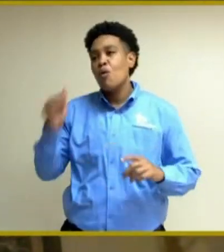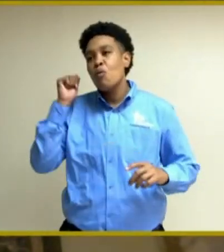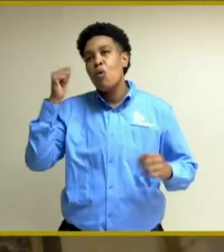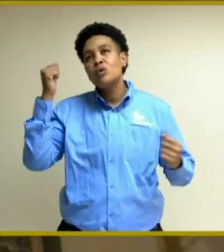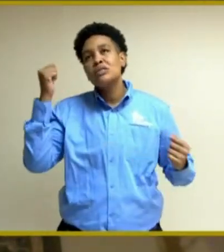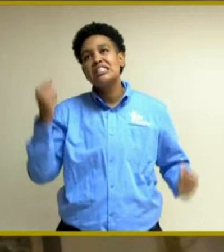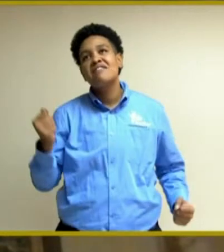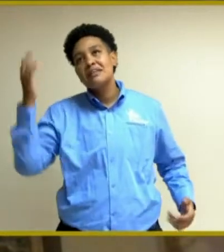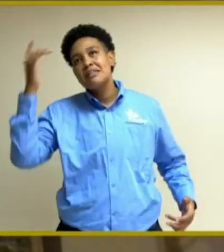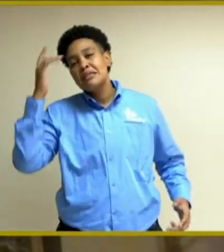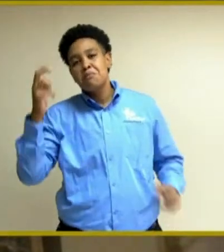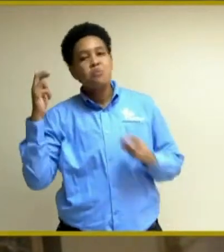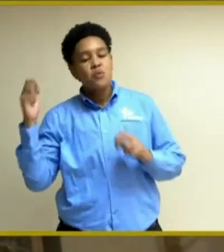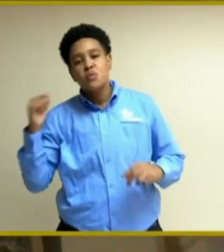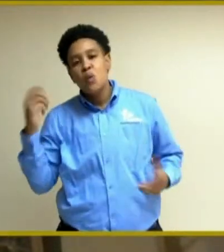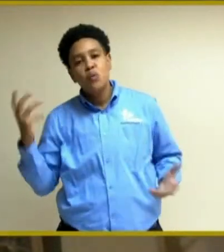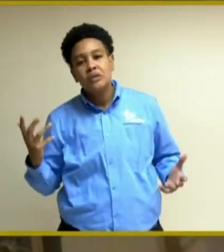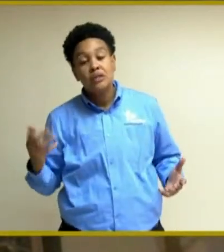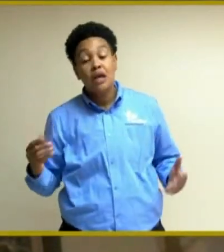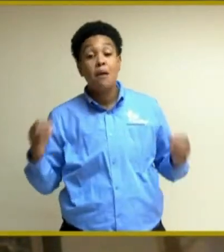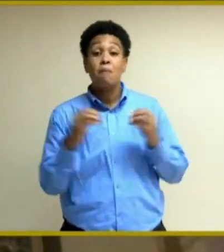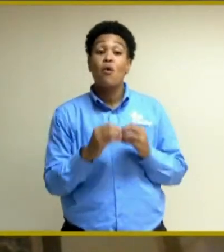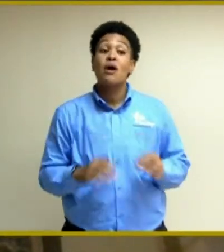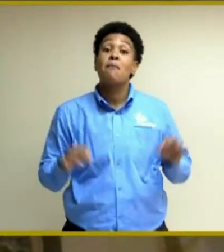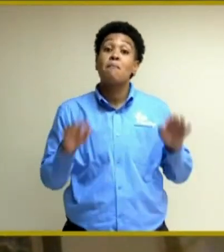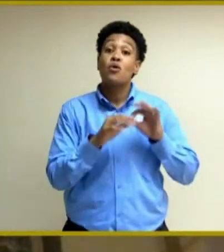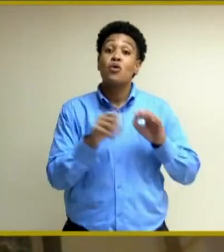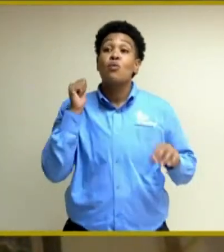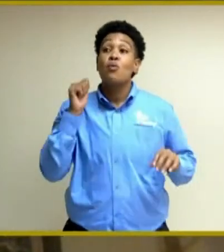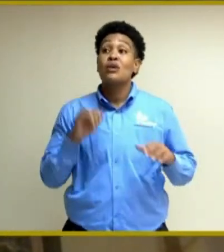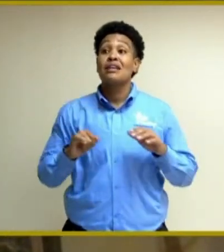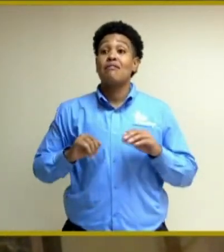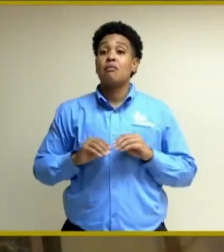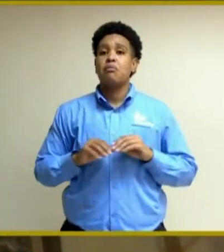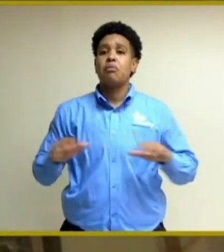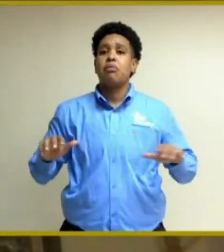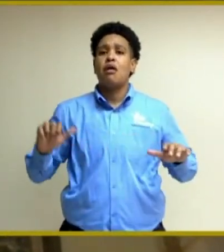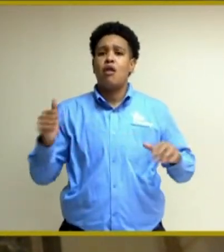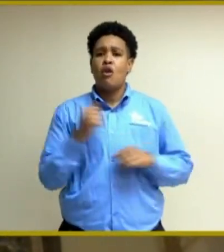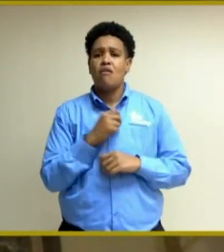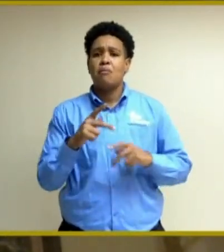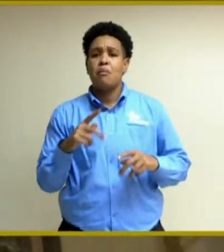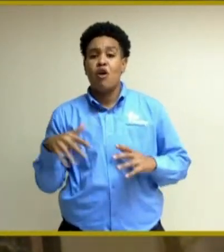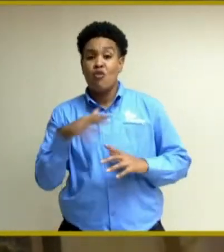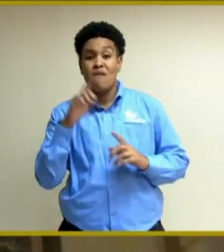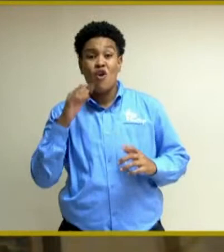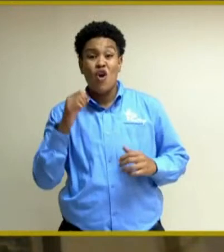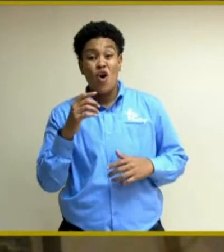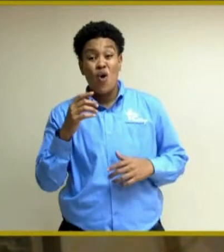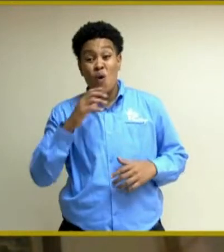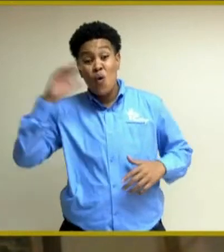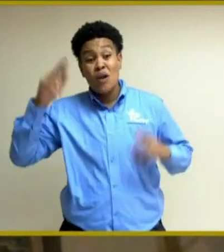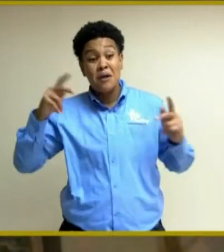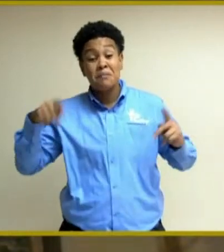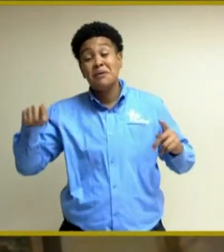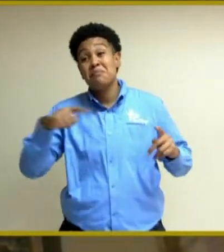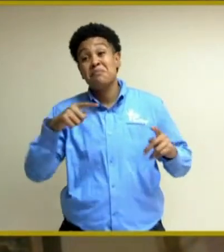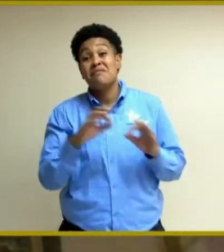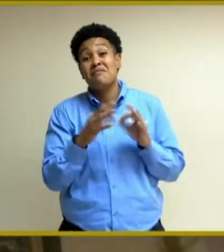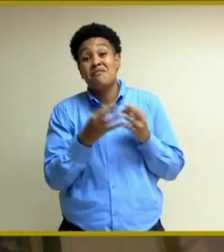severe illness. And most importantly, they won't infect the loved ones around them, because for older people, the loved ones are